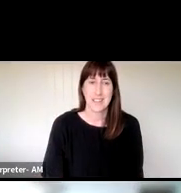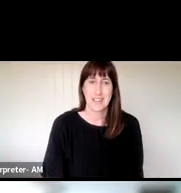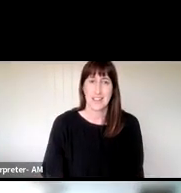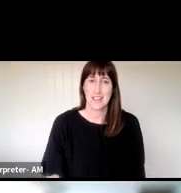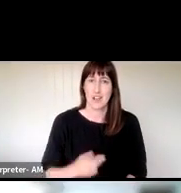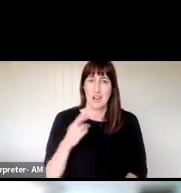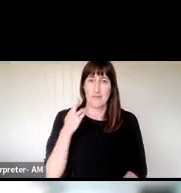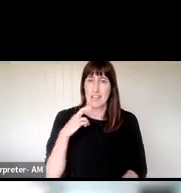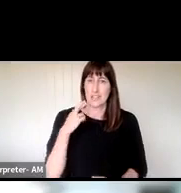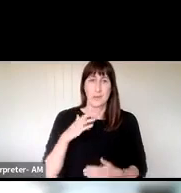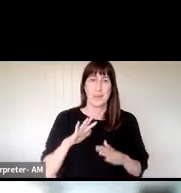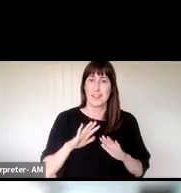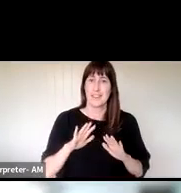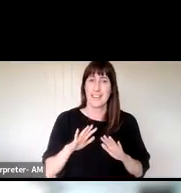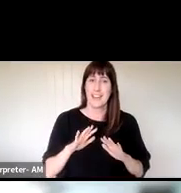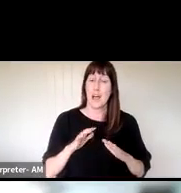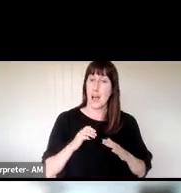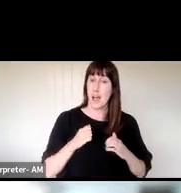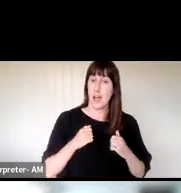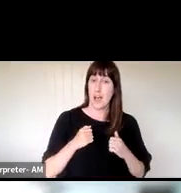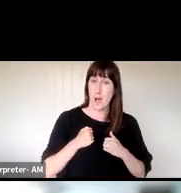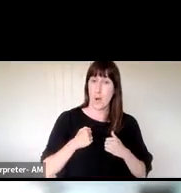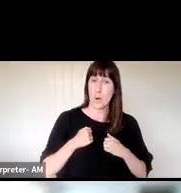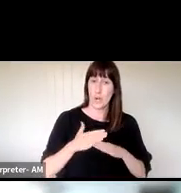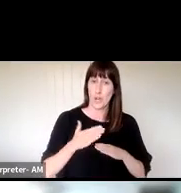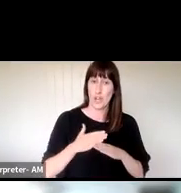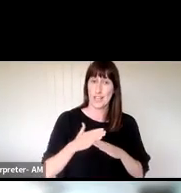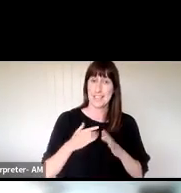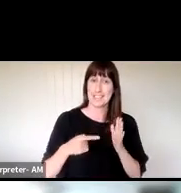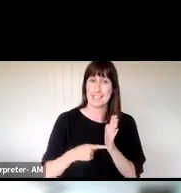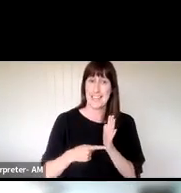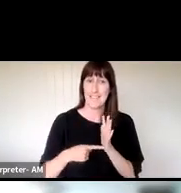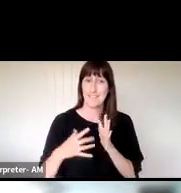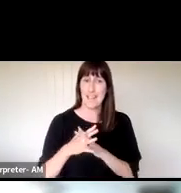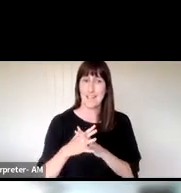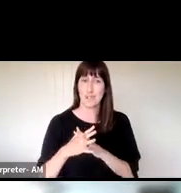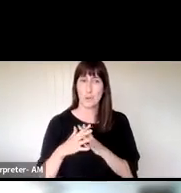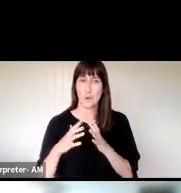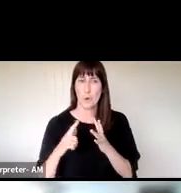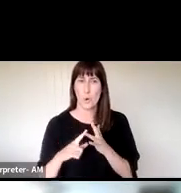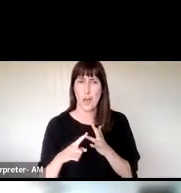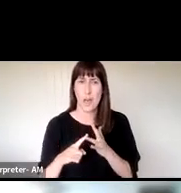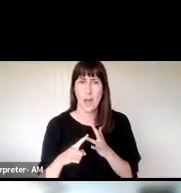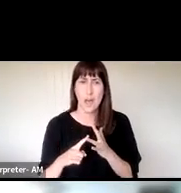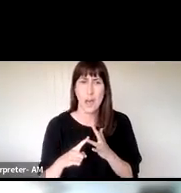No. The work that we're doing in Te Whātua is incredible.